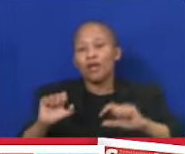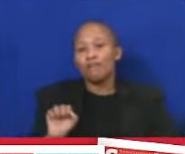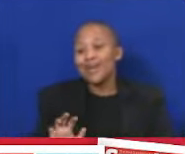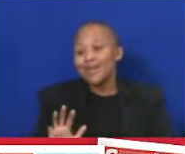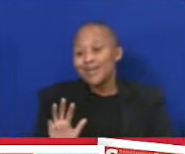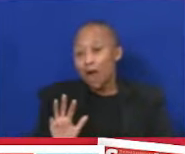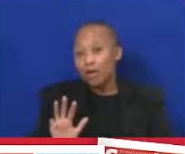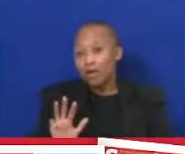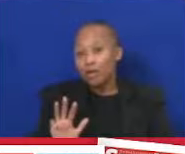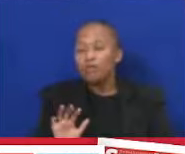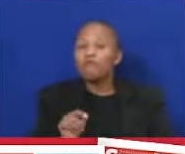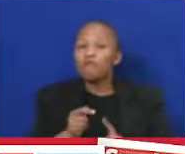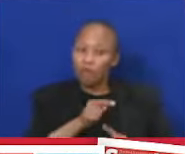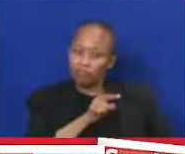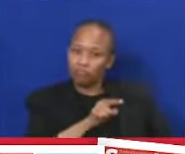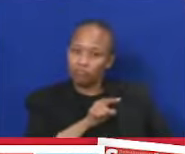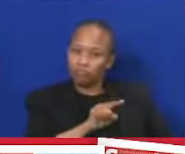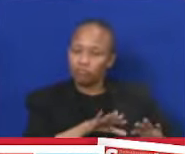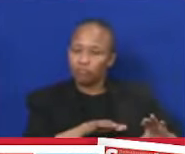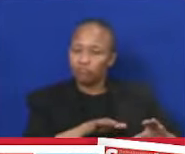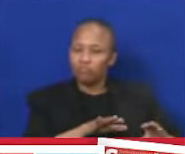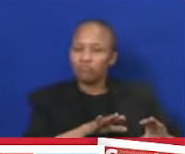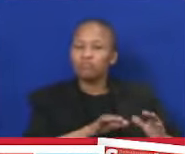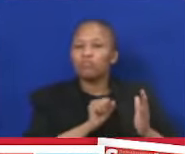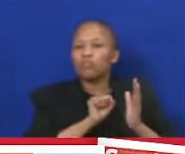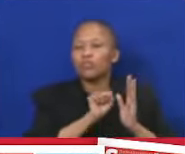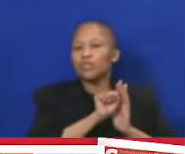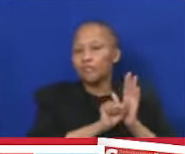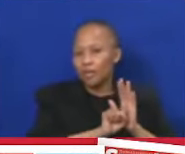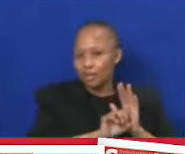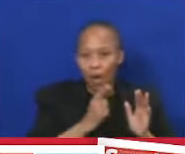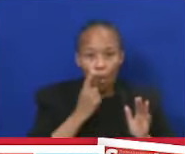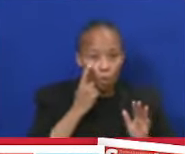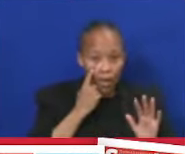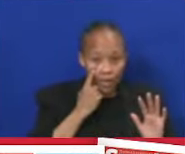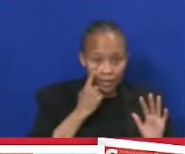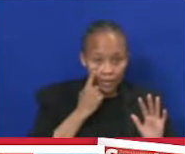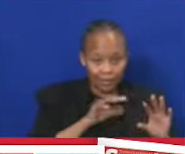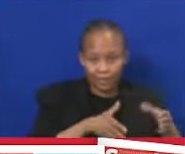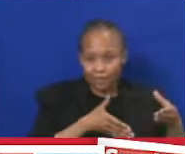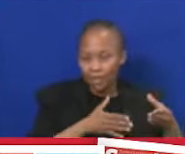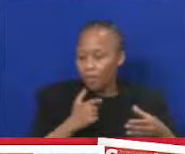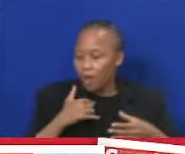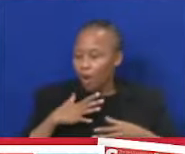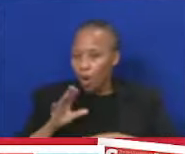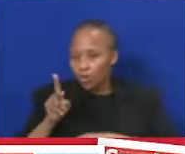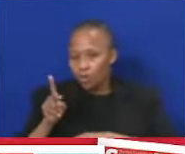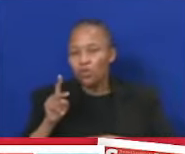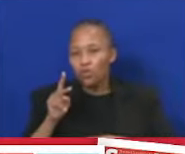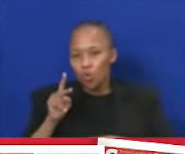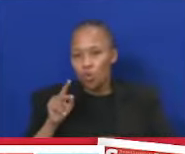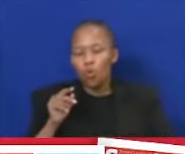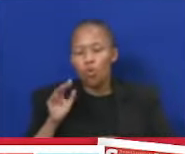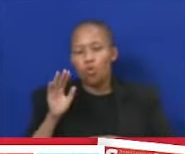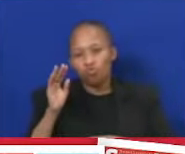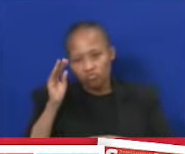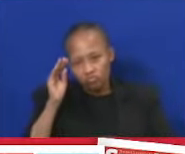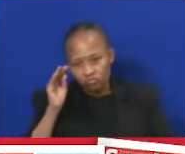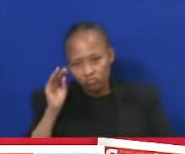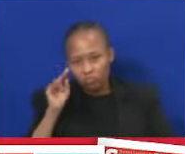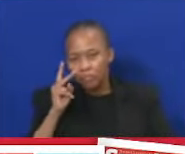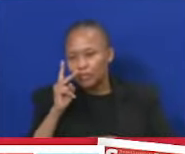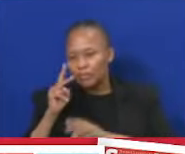I would simply, at this stage, ask the commissioners to take notice of the contents of page 9, of paragraph 9. They set out